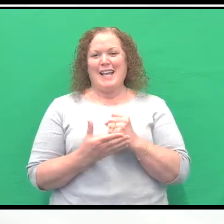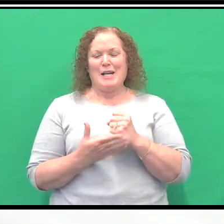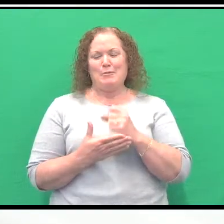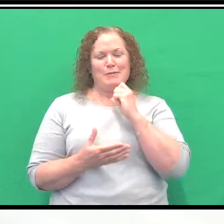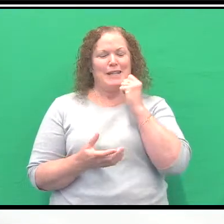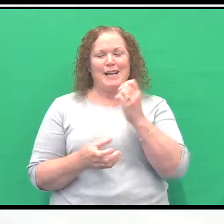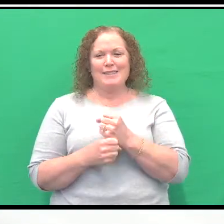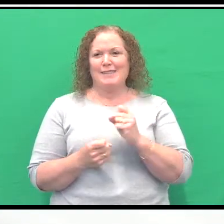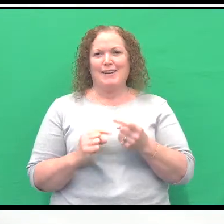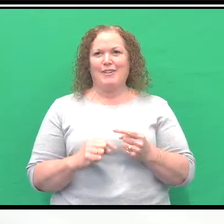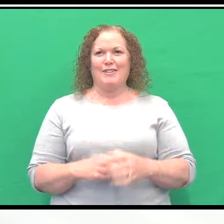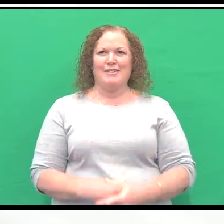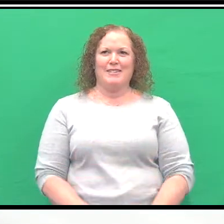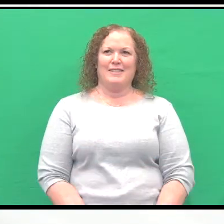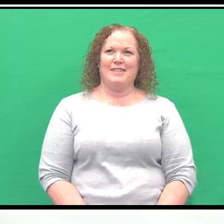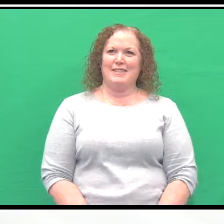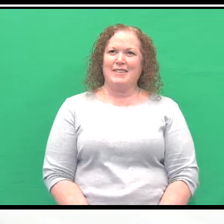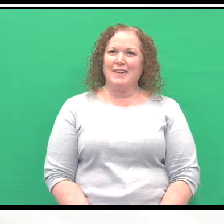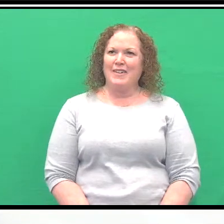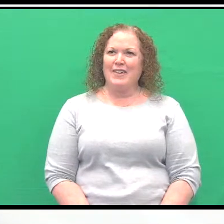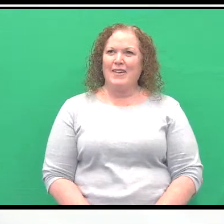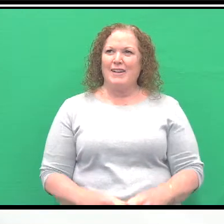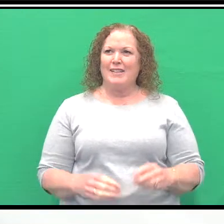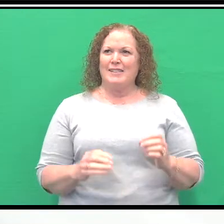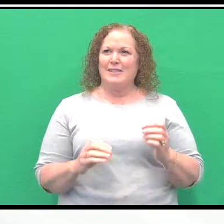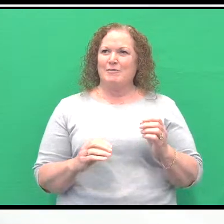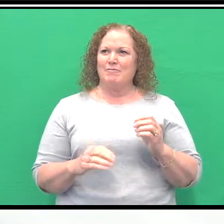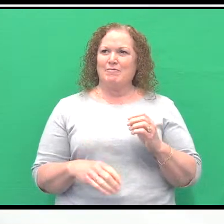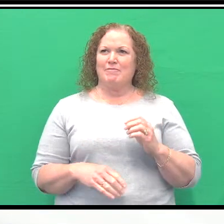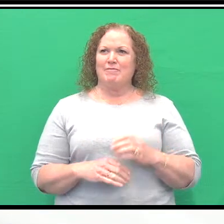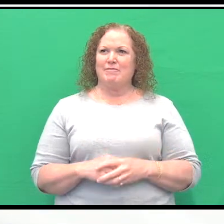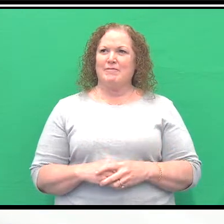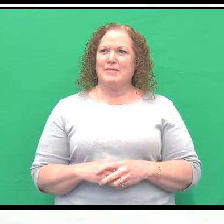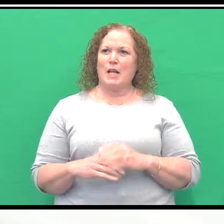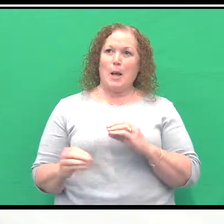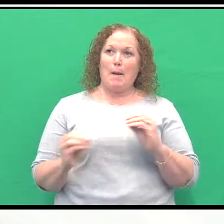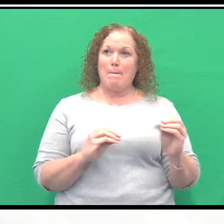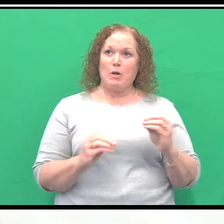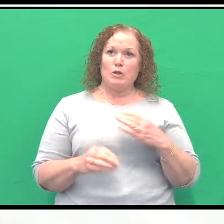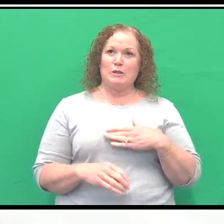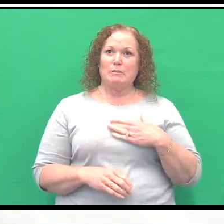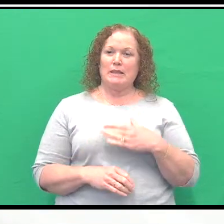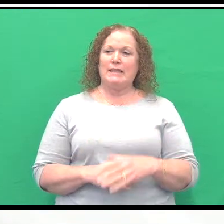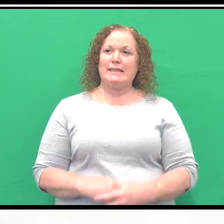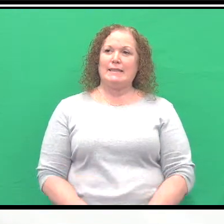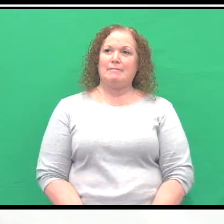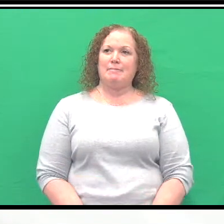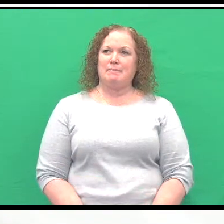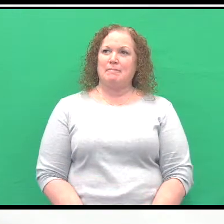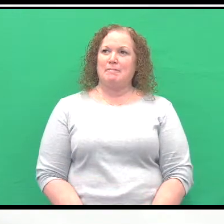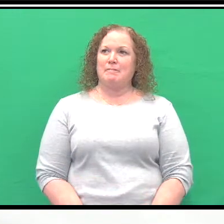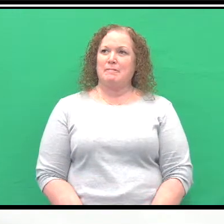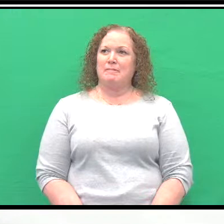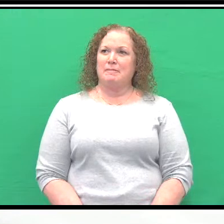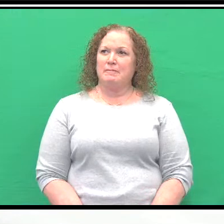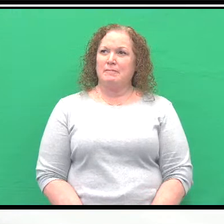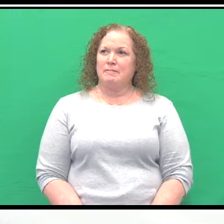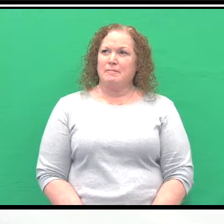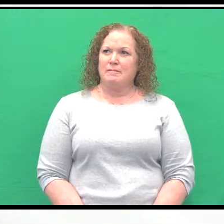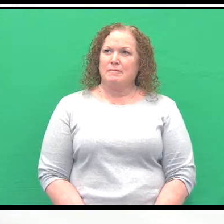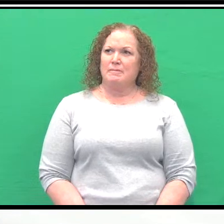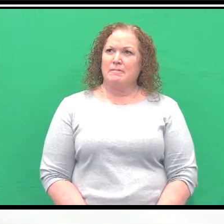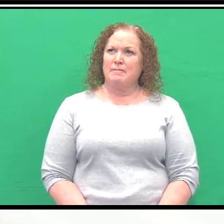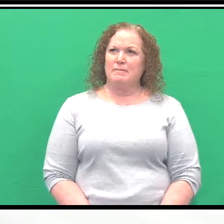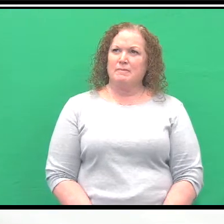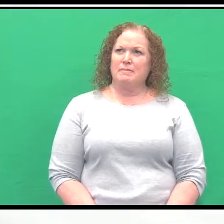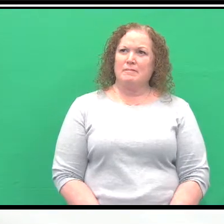All right, no other discussion? Can we get a motion, please, to approve this item? We already have it? No, we